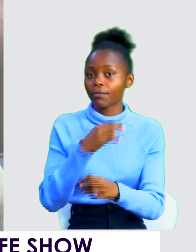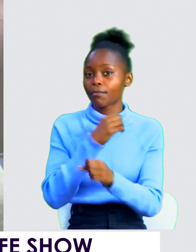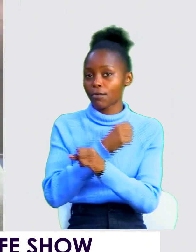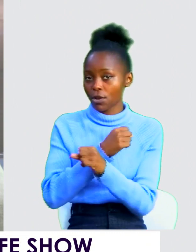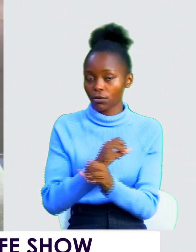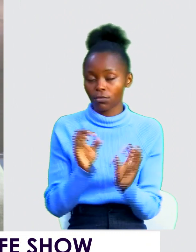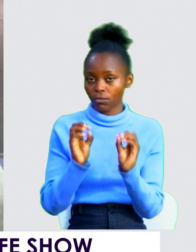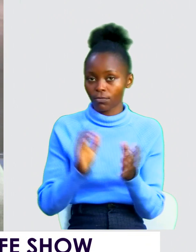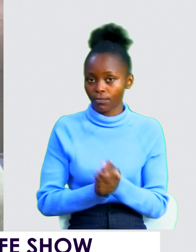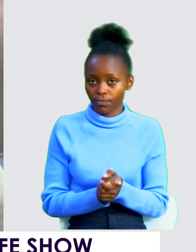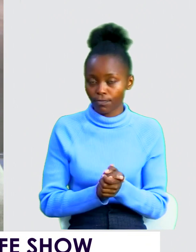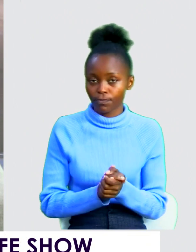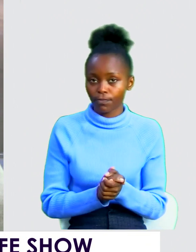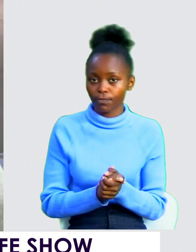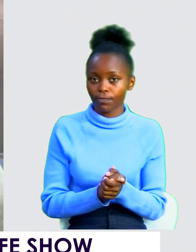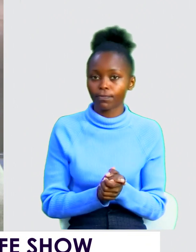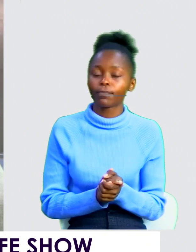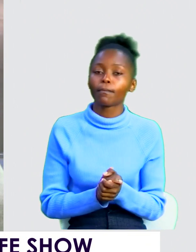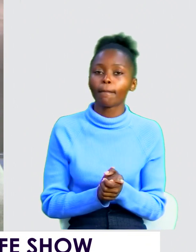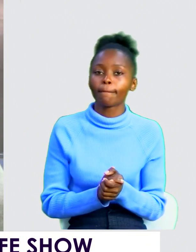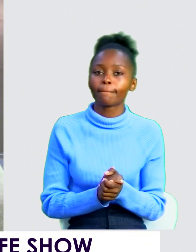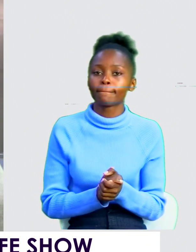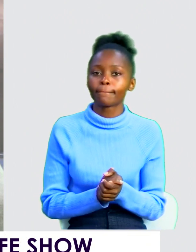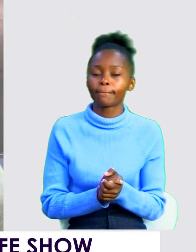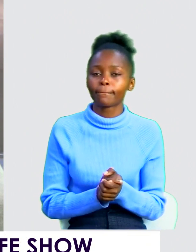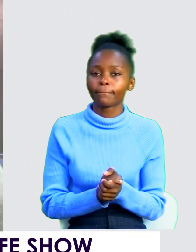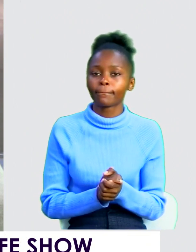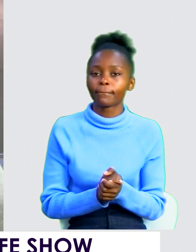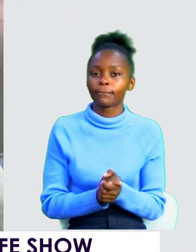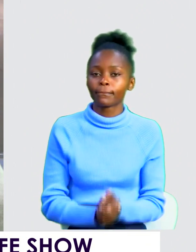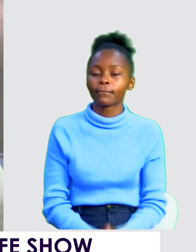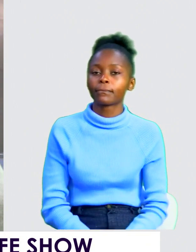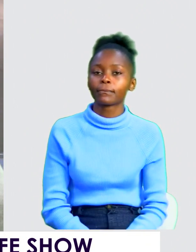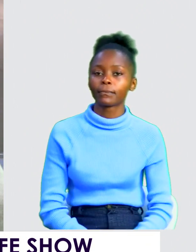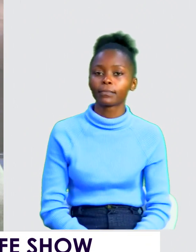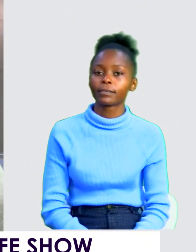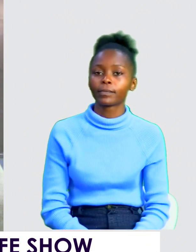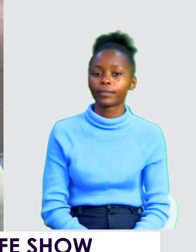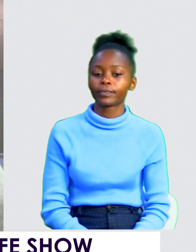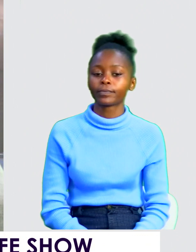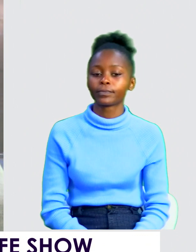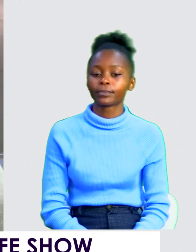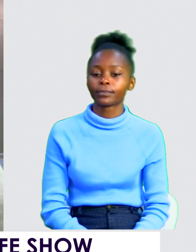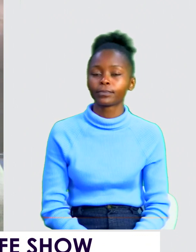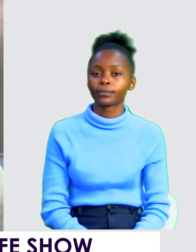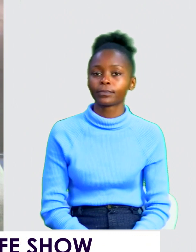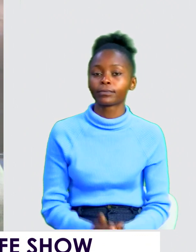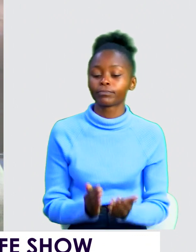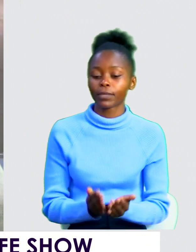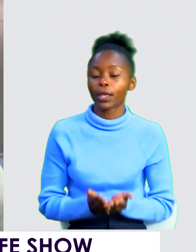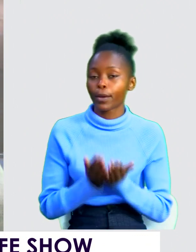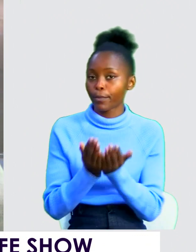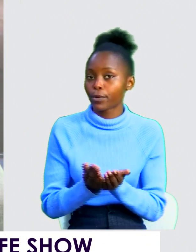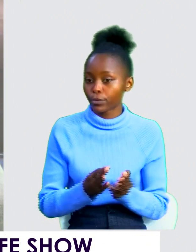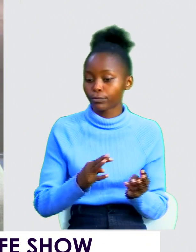sea, the oldest being 17, the youngest being 15. The boat is sailing into the